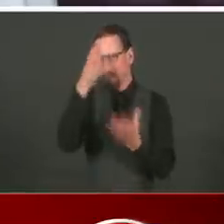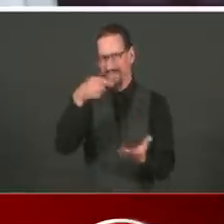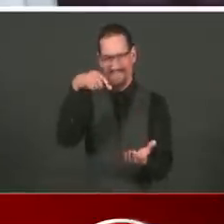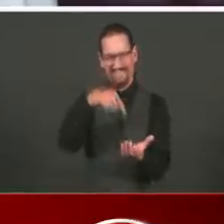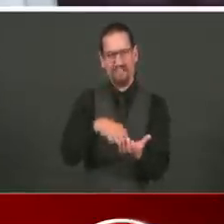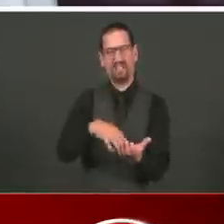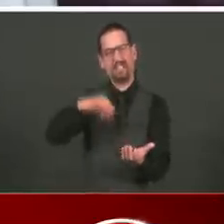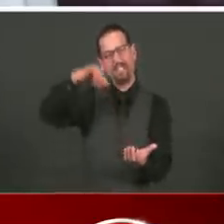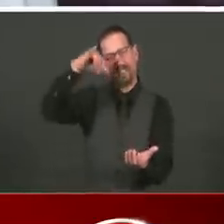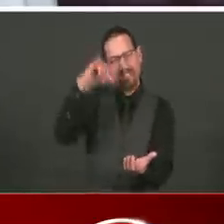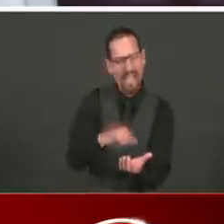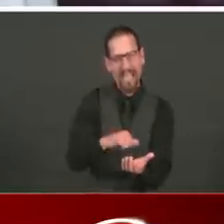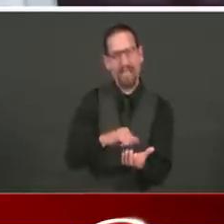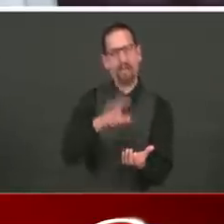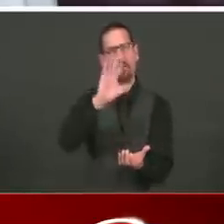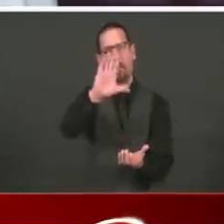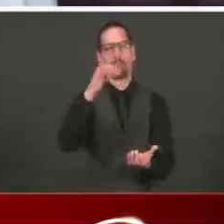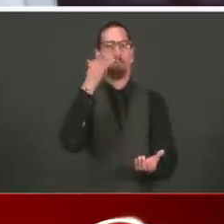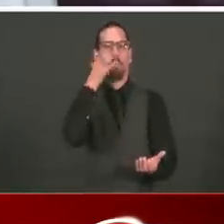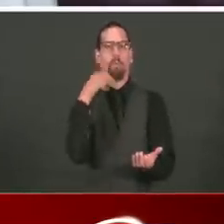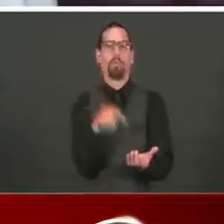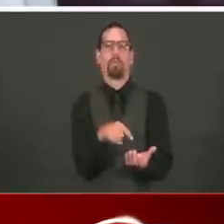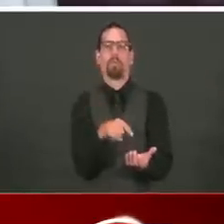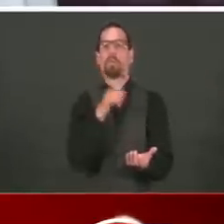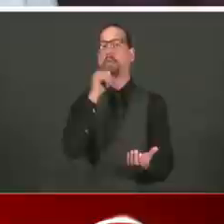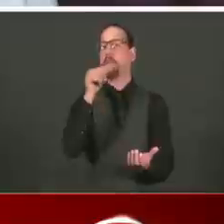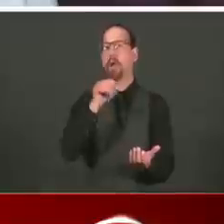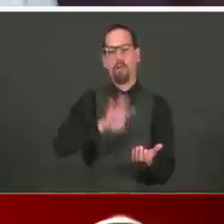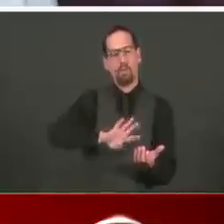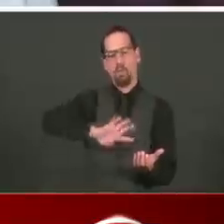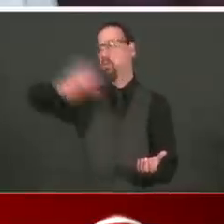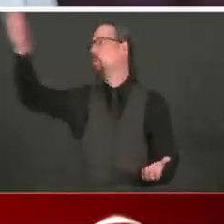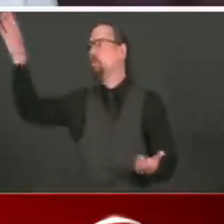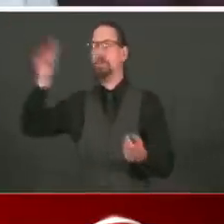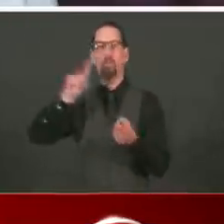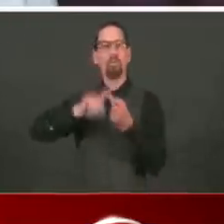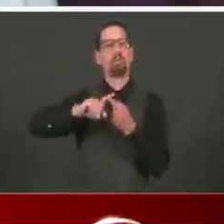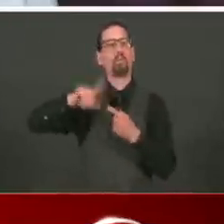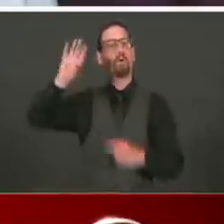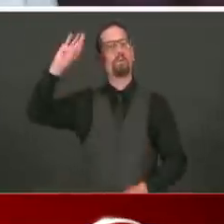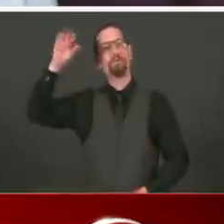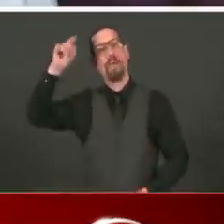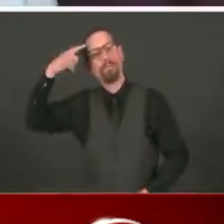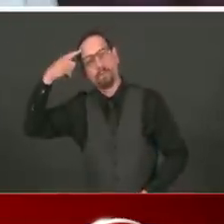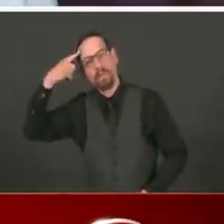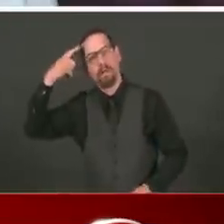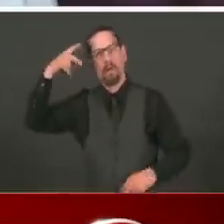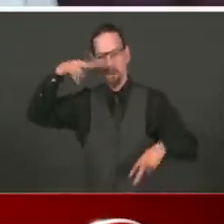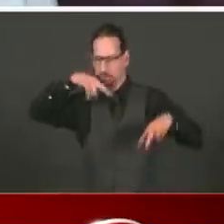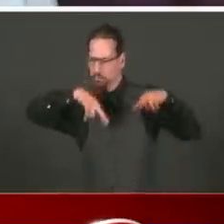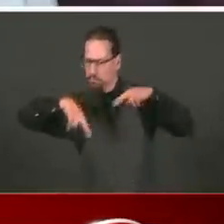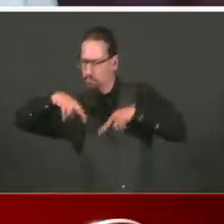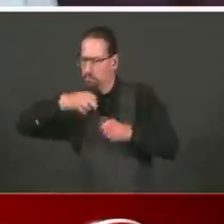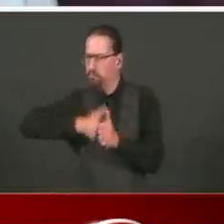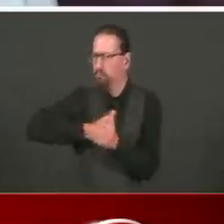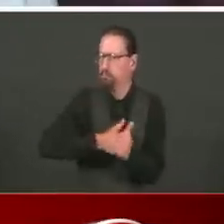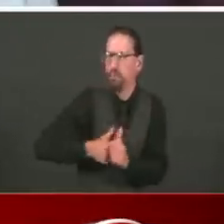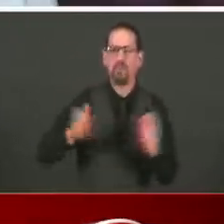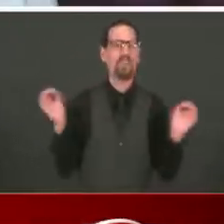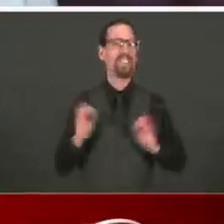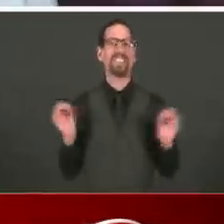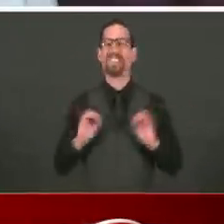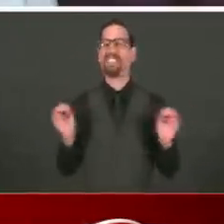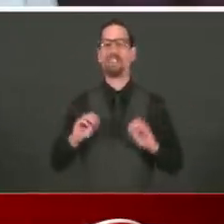on your phone. No one has access to that. Not us, not the Department of Health,